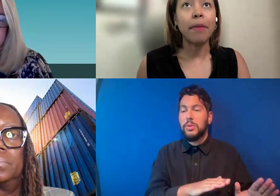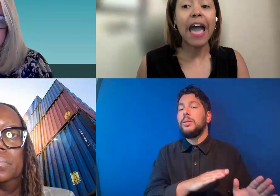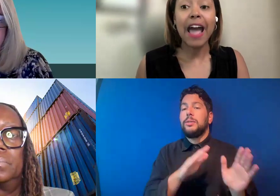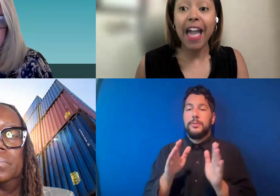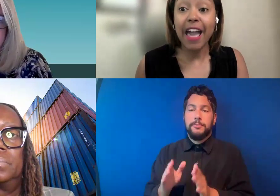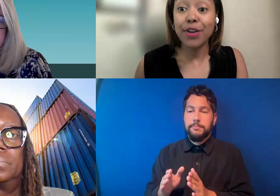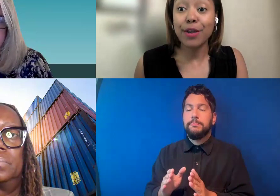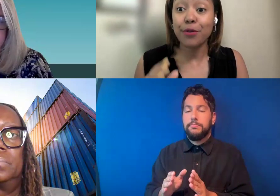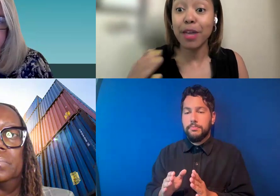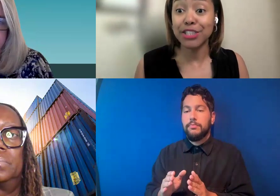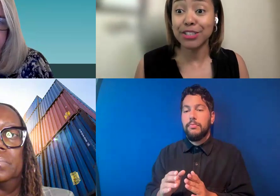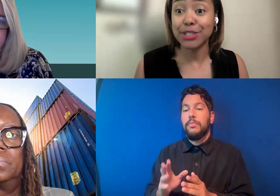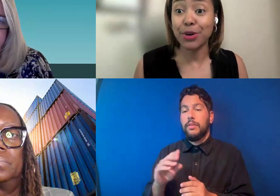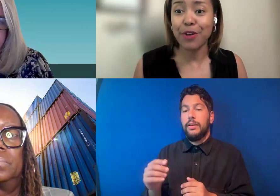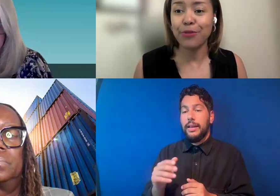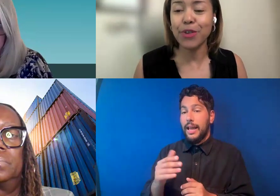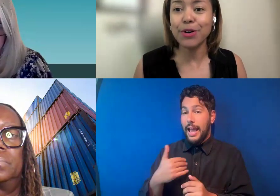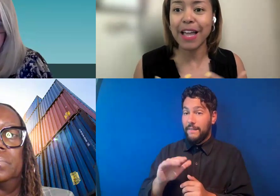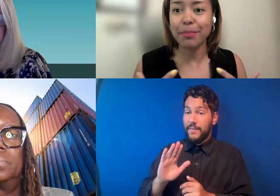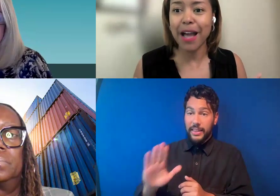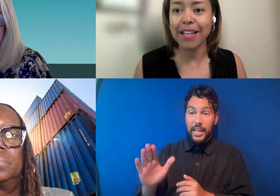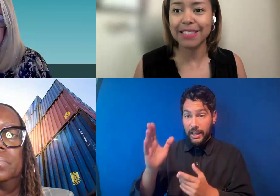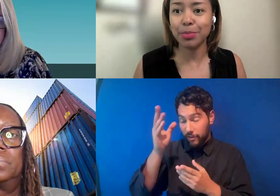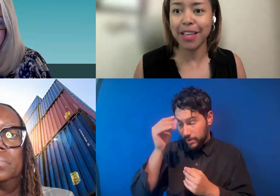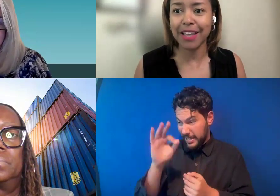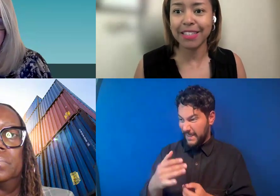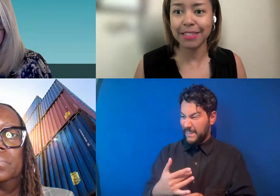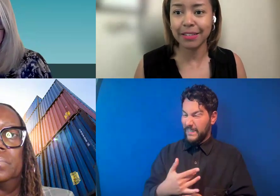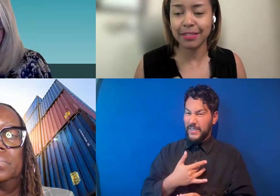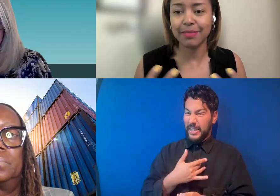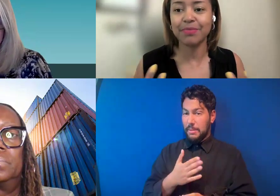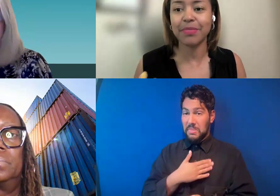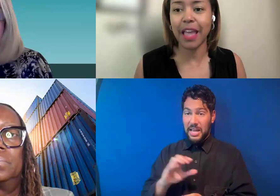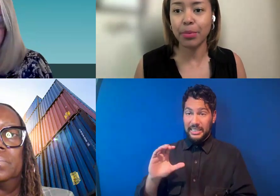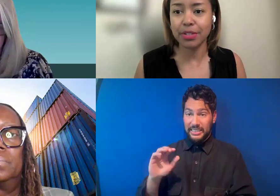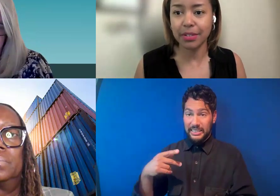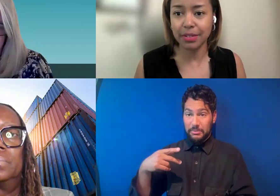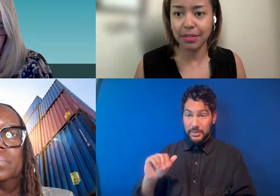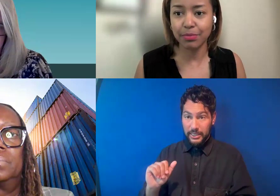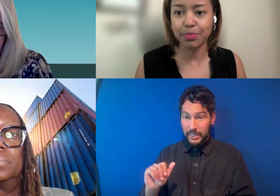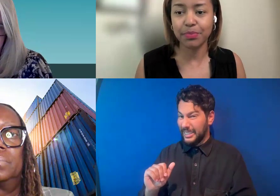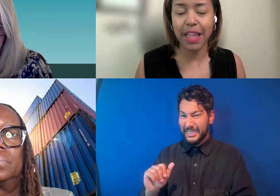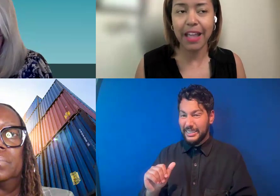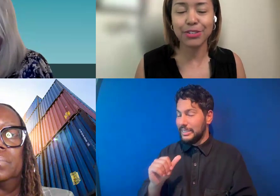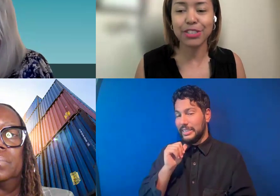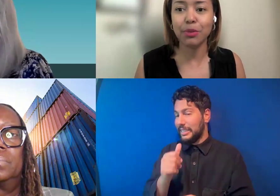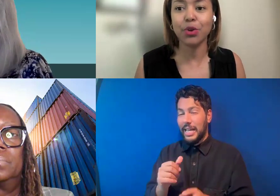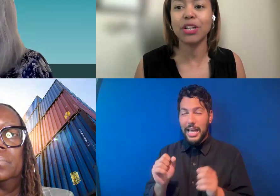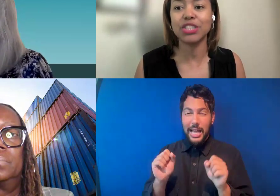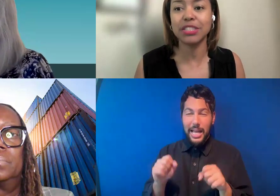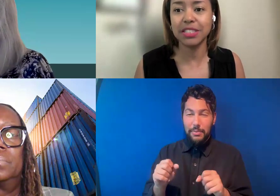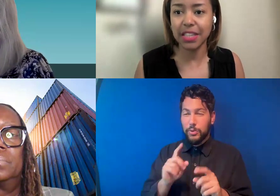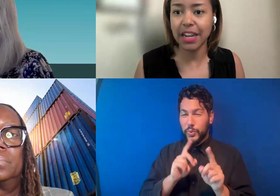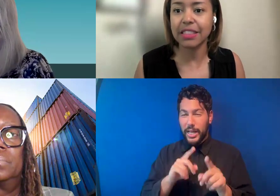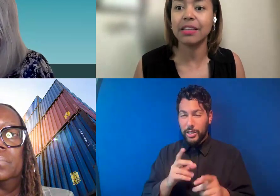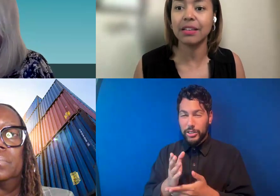And I have their information. So if I feel like my CPA isn't able to answer